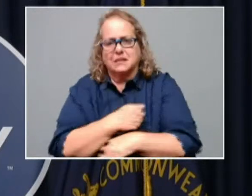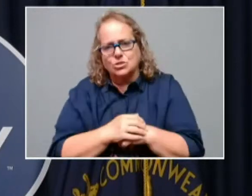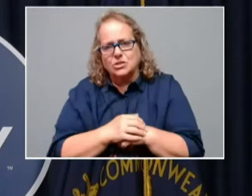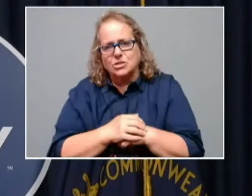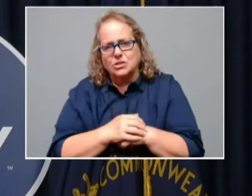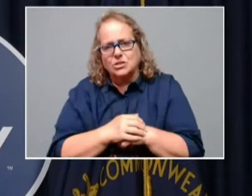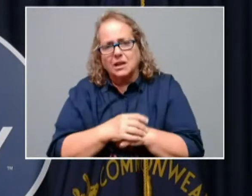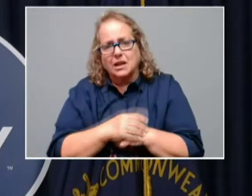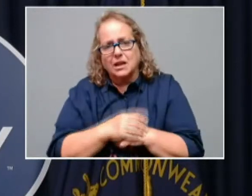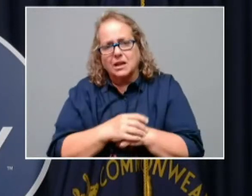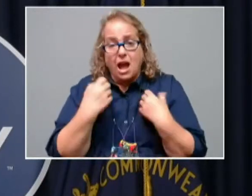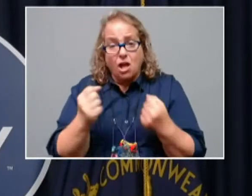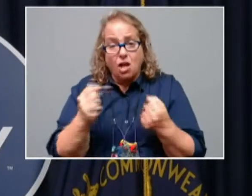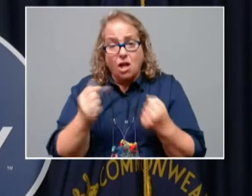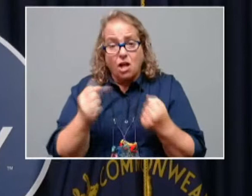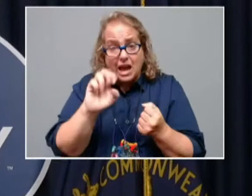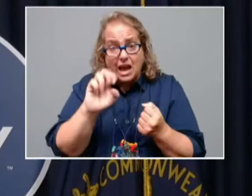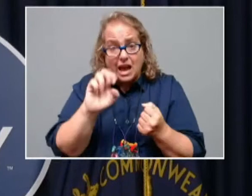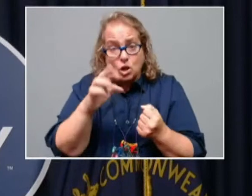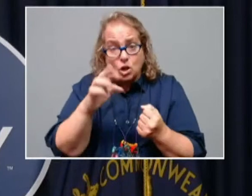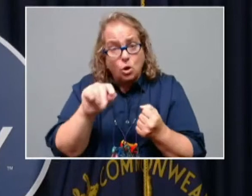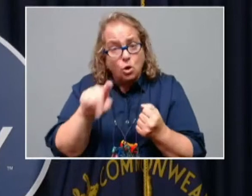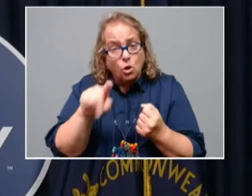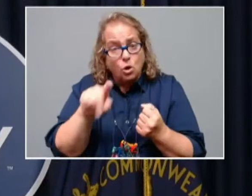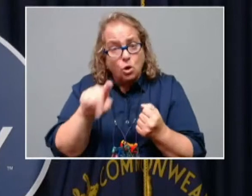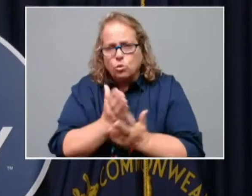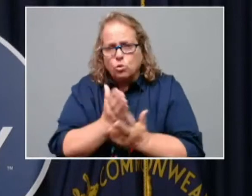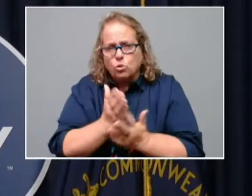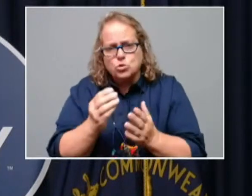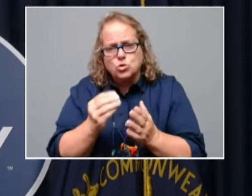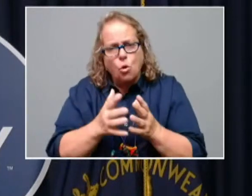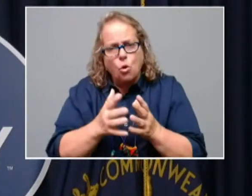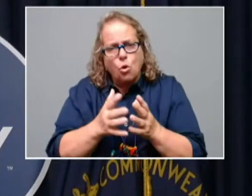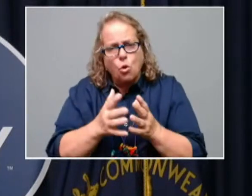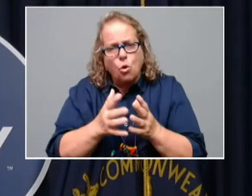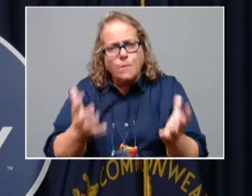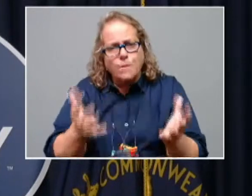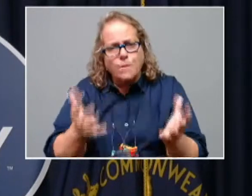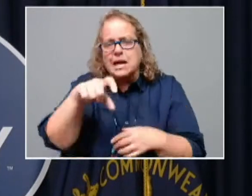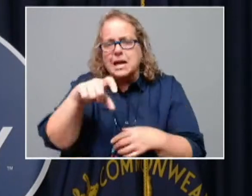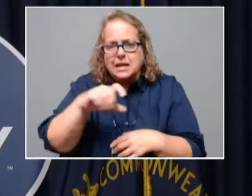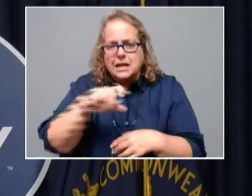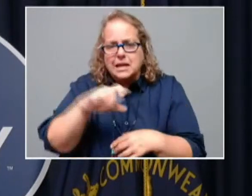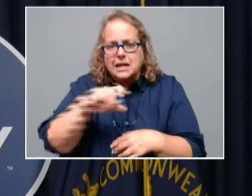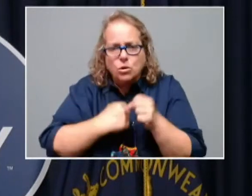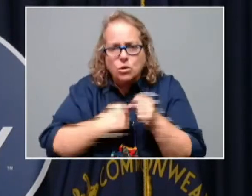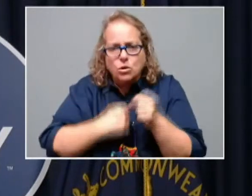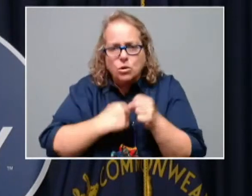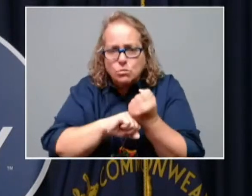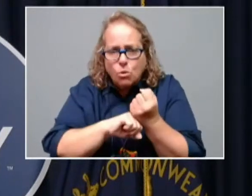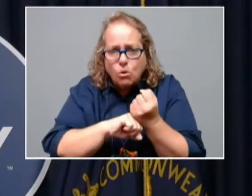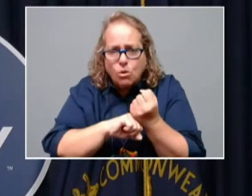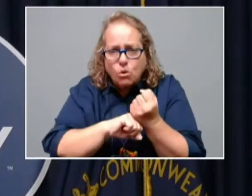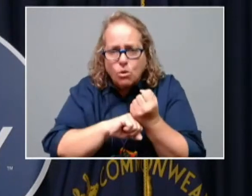going through, and they need our support. They deserve our support. One